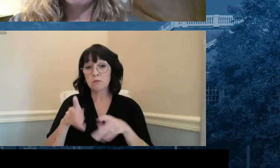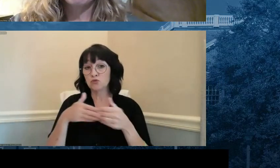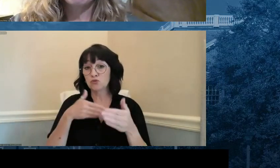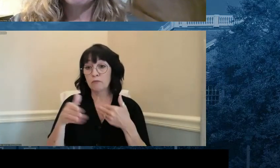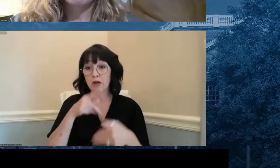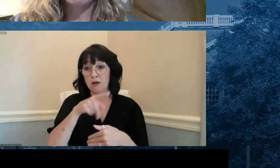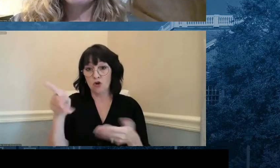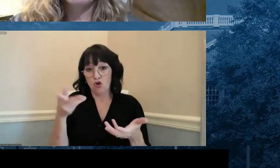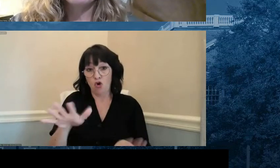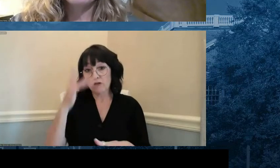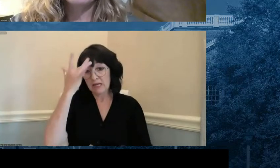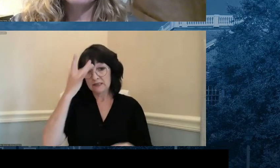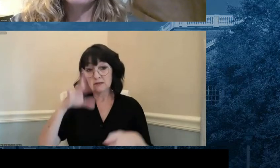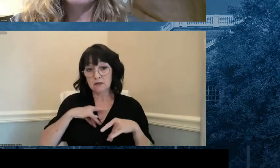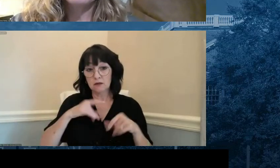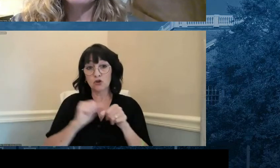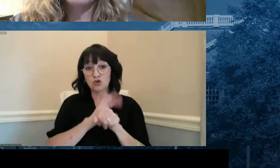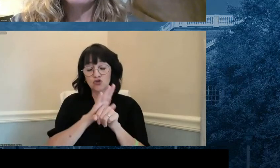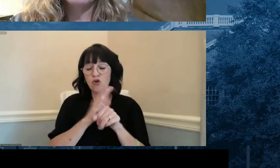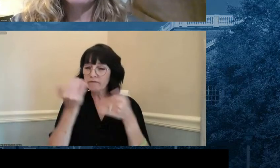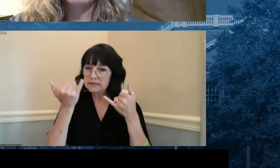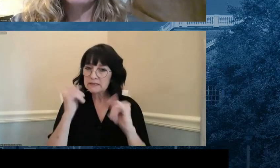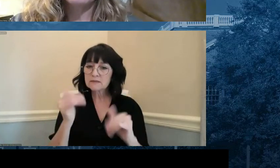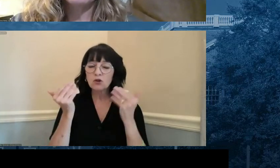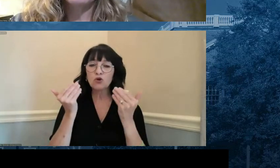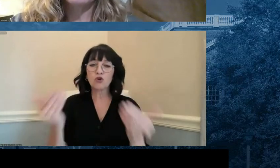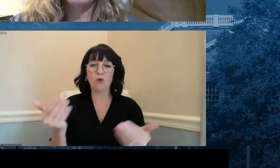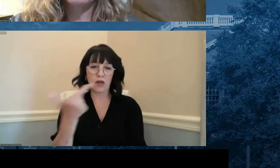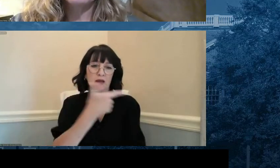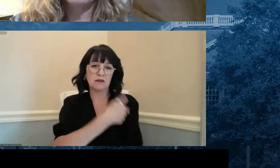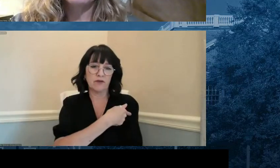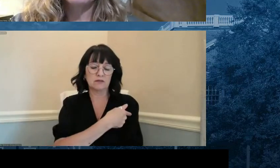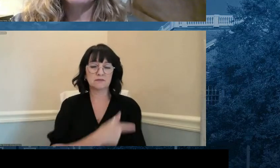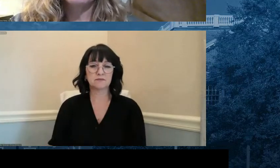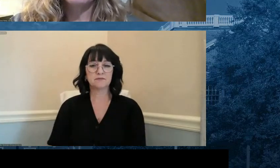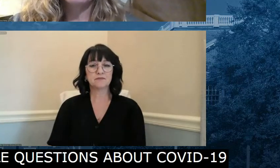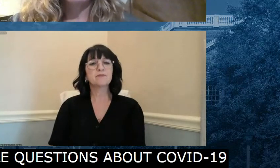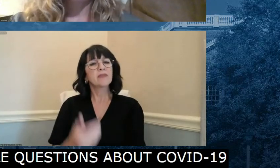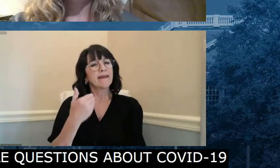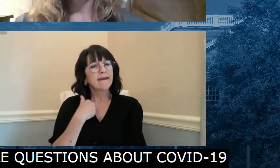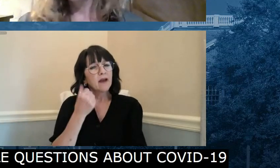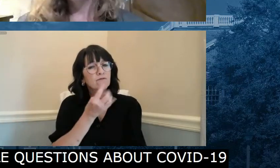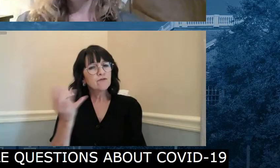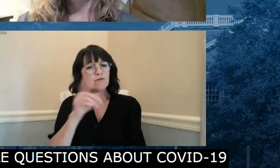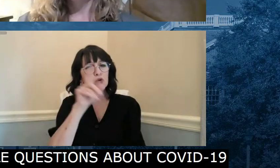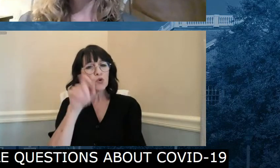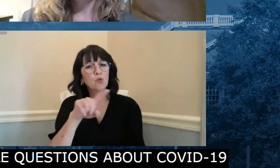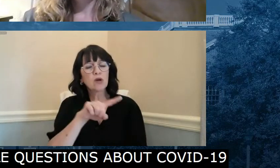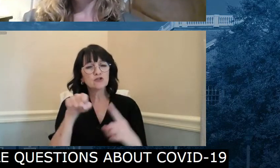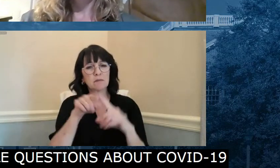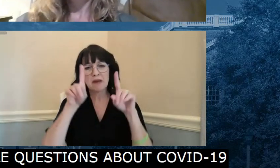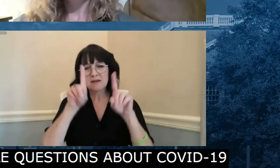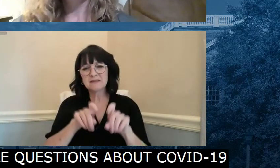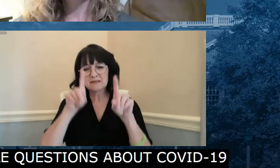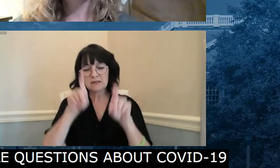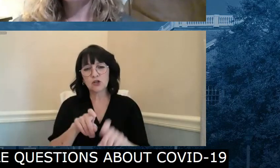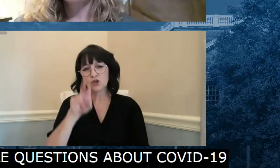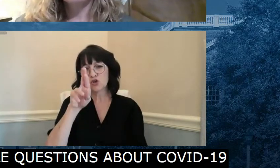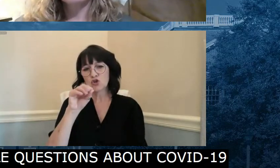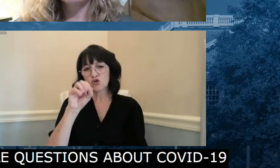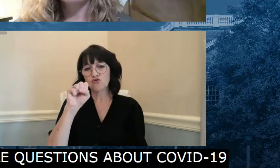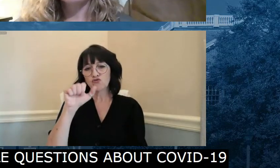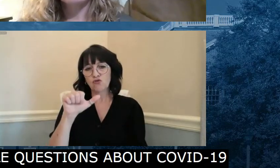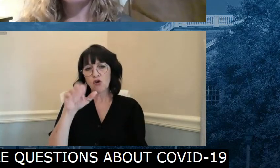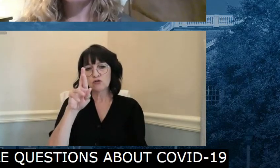Thank you, Dr. Rattay. We had a couple questions about COVID-19 testing. Really simple one here from Rosa Romney in the